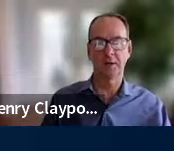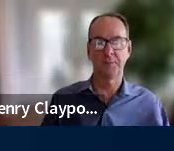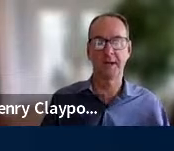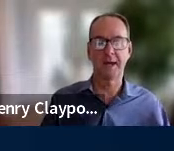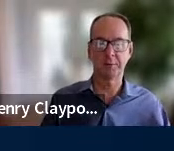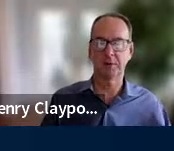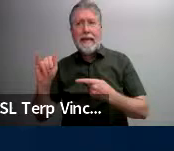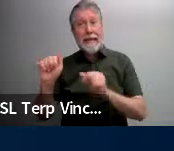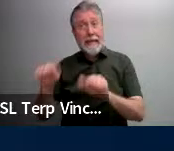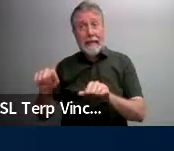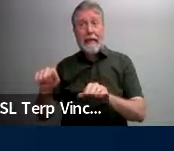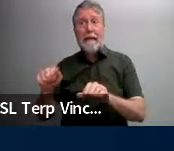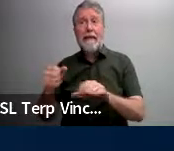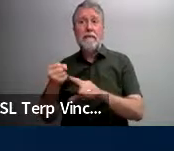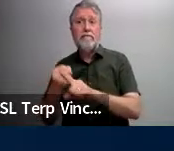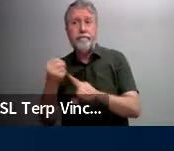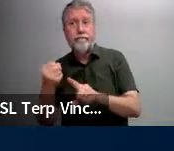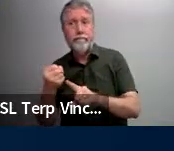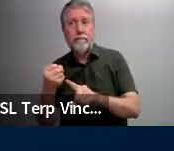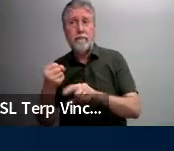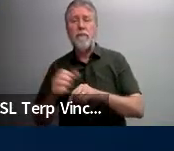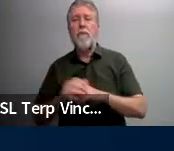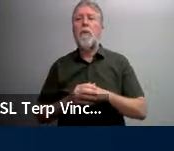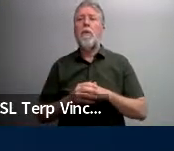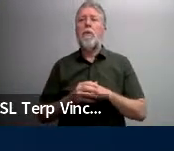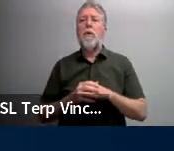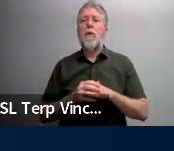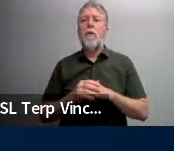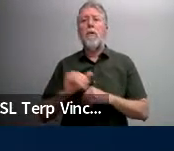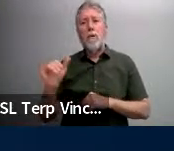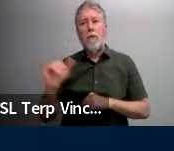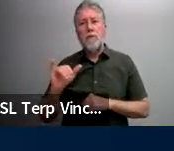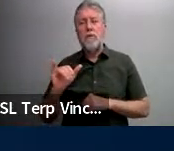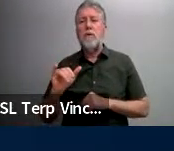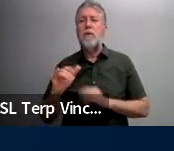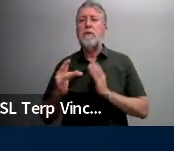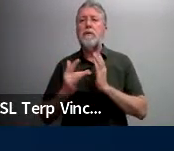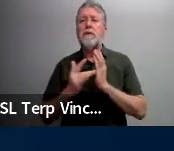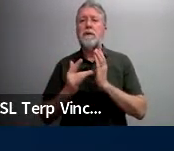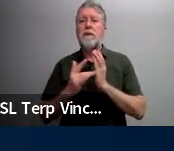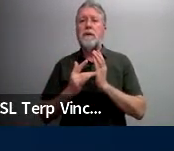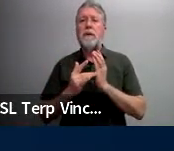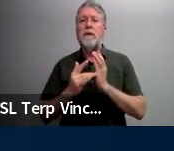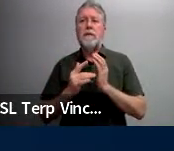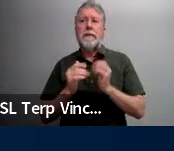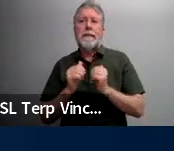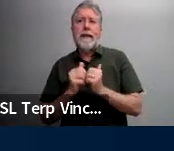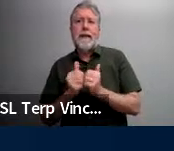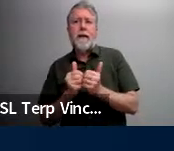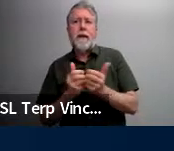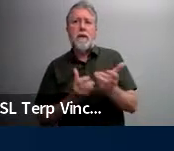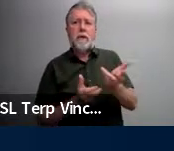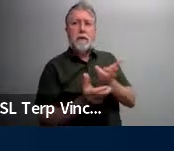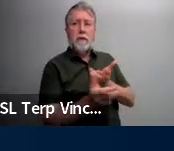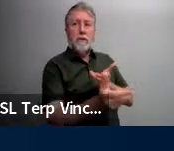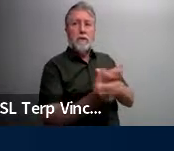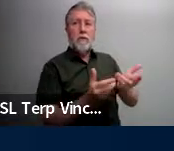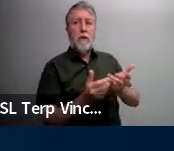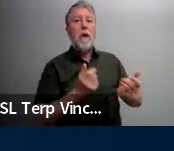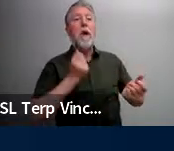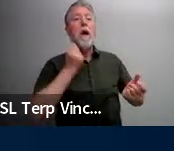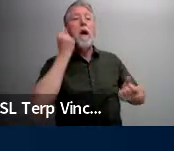to really be able to engage with the technology in a way so that they can understand how it